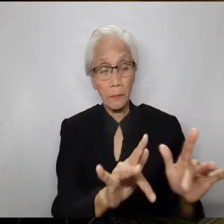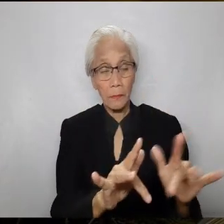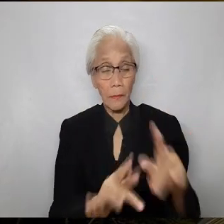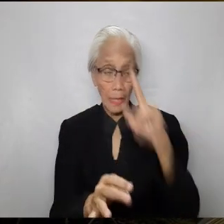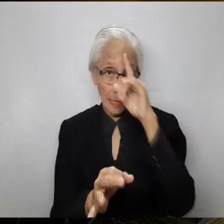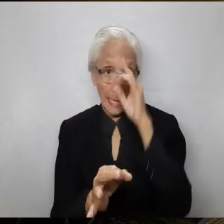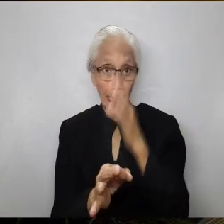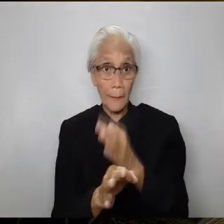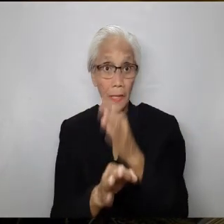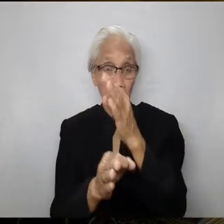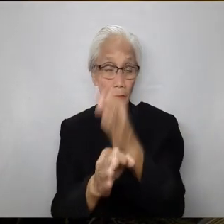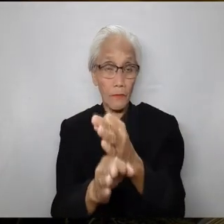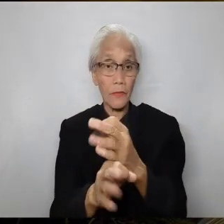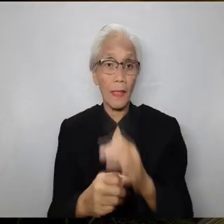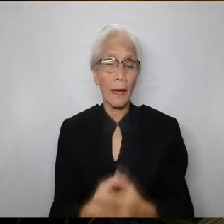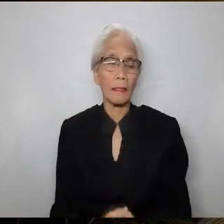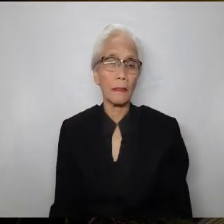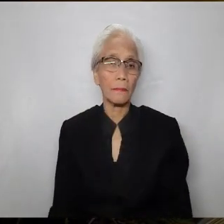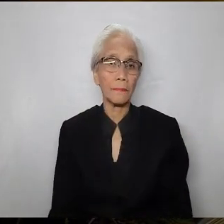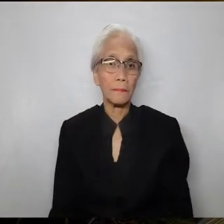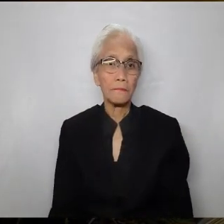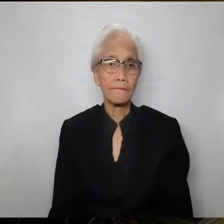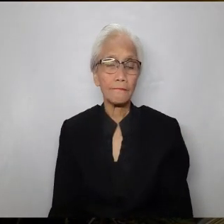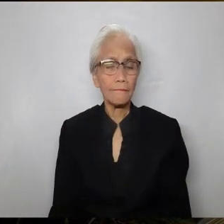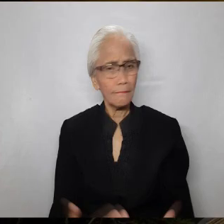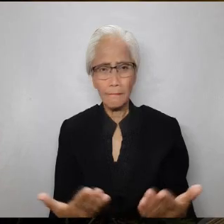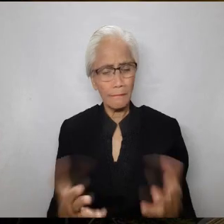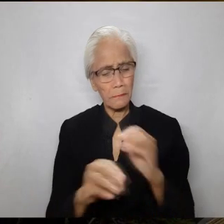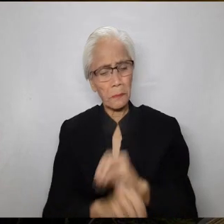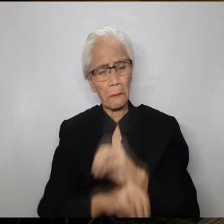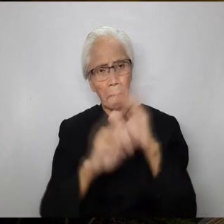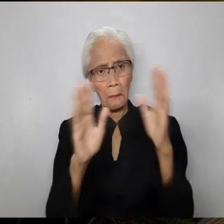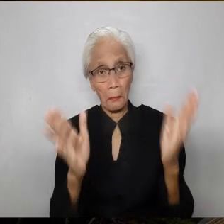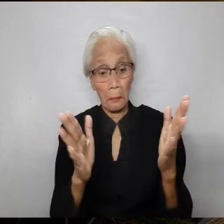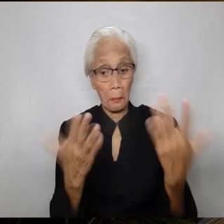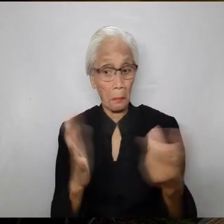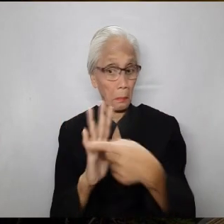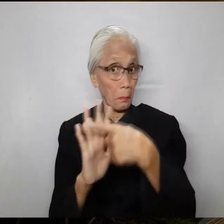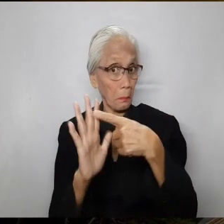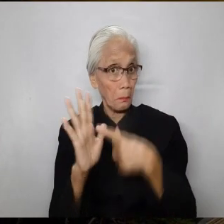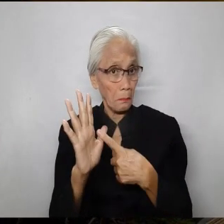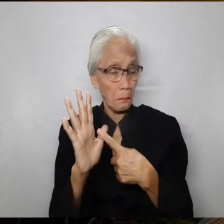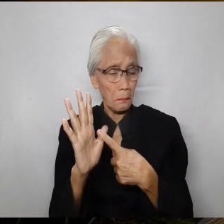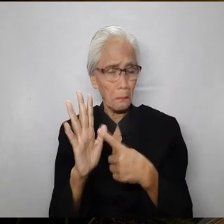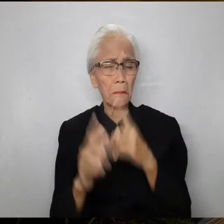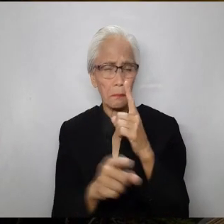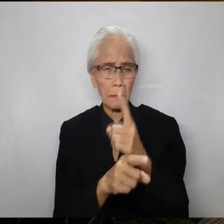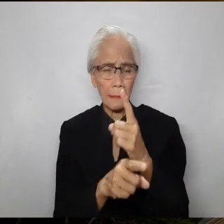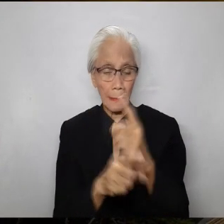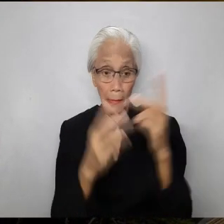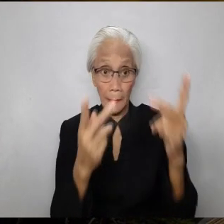compassion, and katapatan, or fidelity. Of course, it is obvious that these